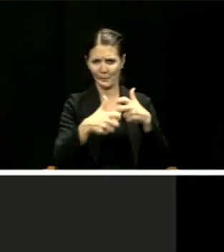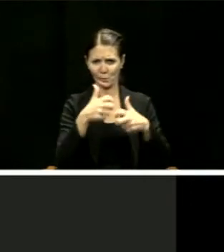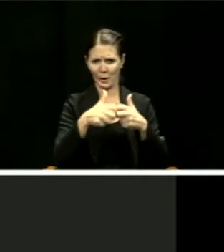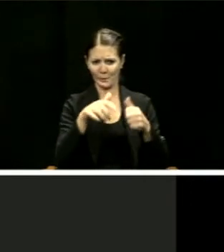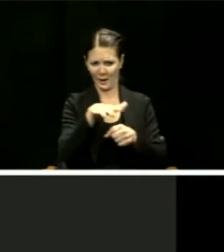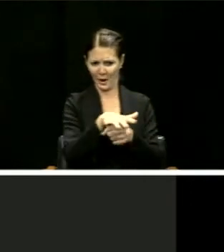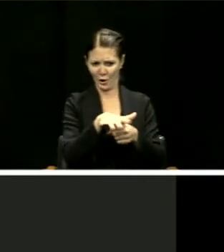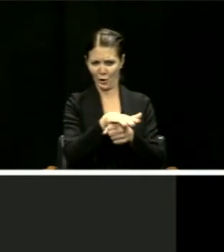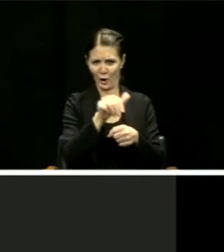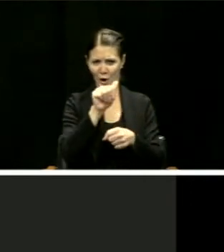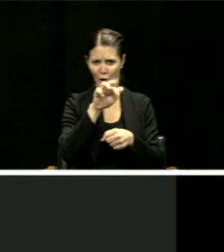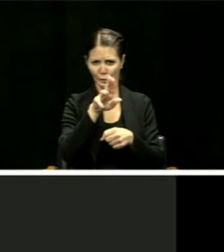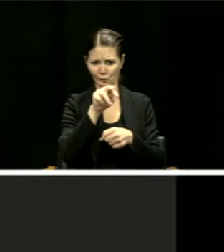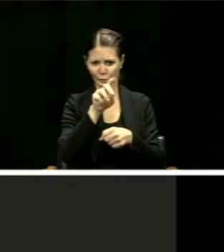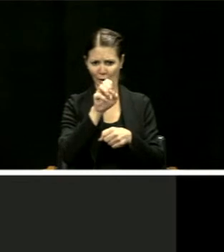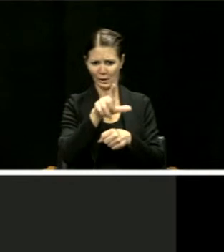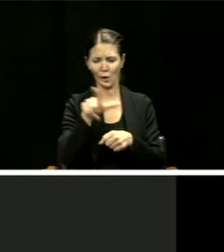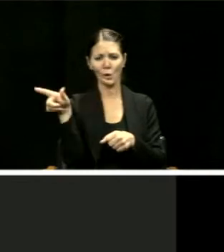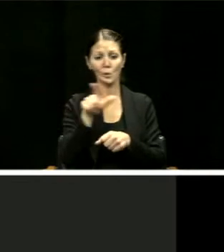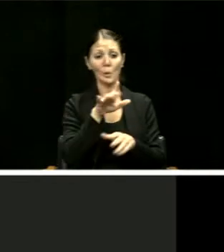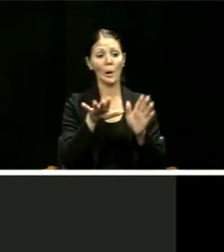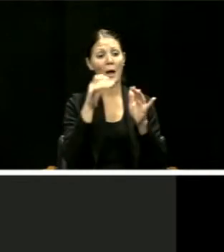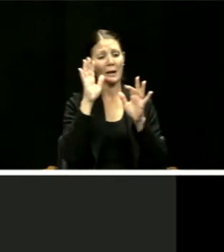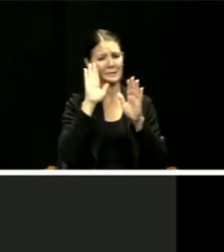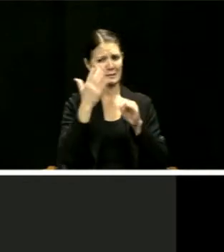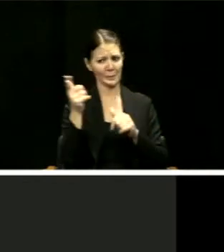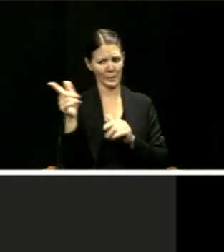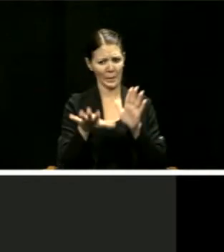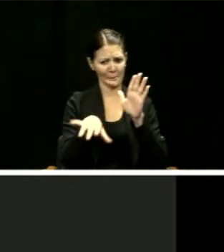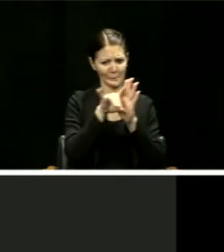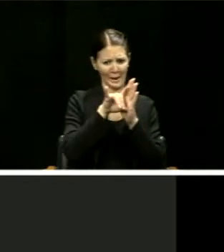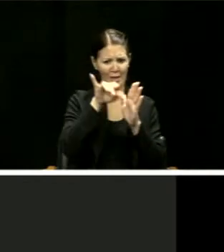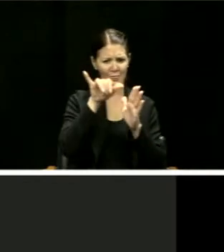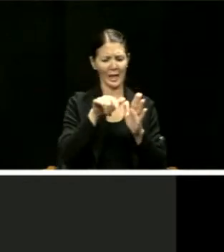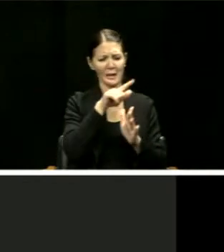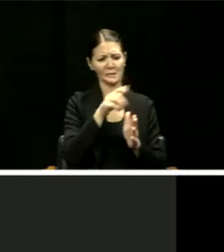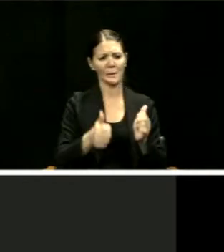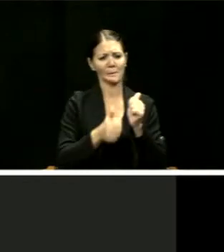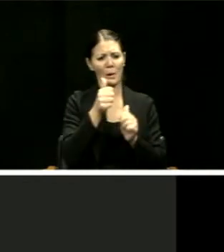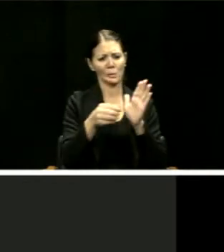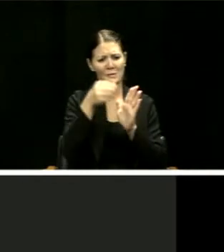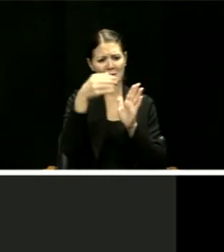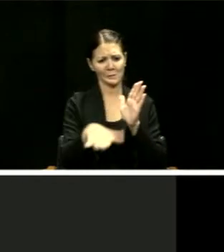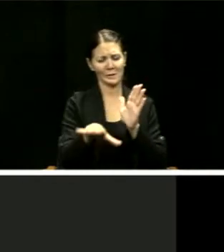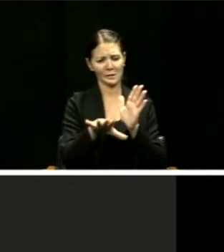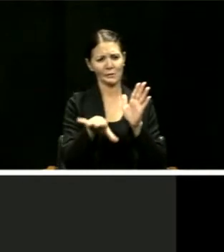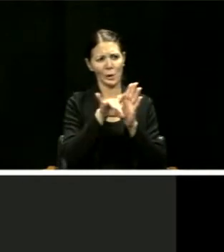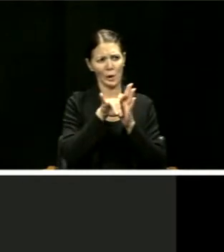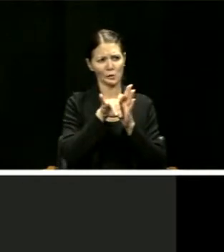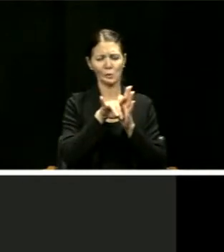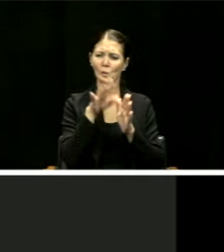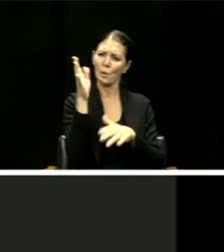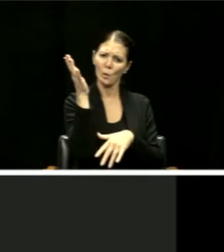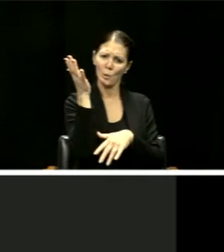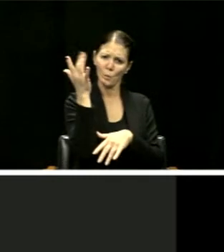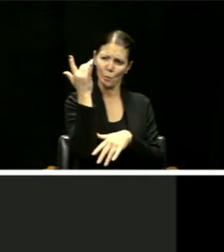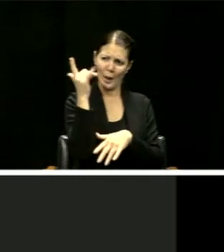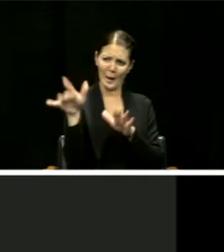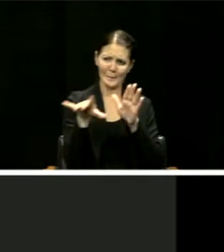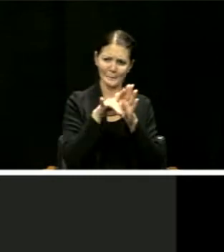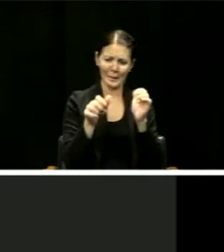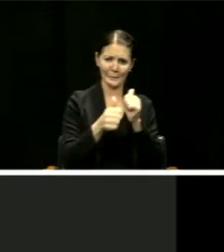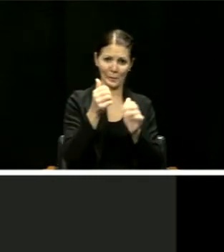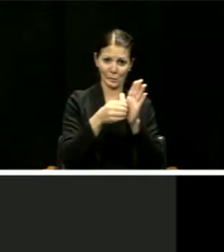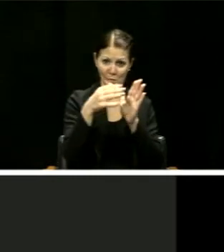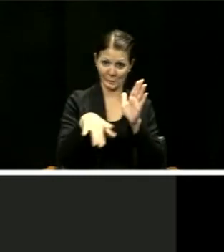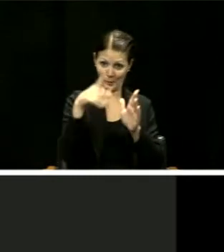that you chose was more expensive than, I think, one of the other ones. So it was the most expensive one. Was the reason you chose it because